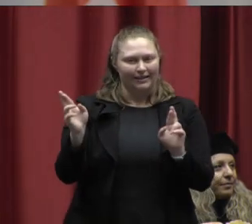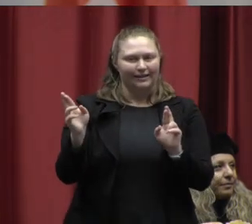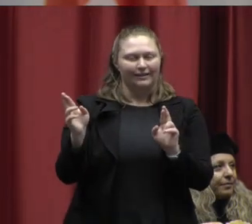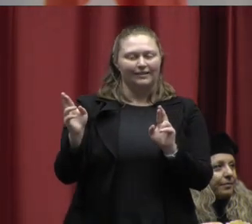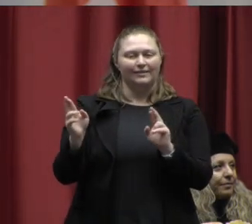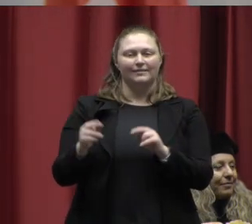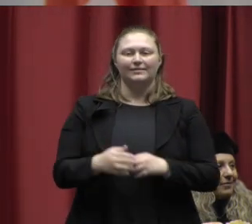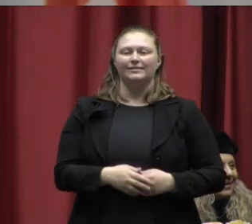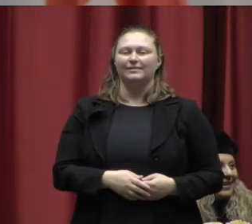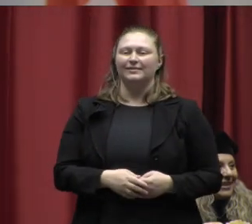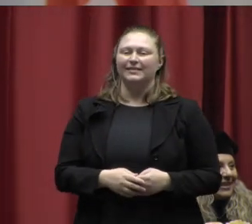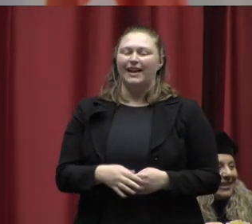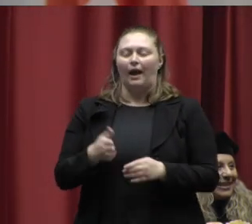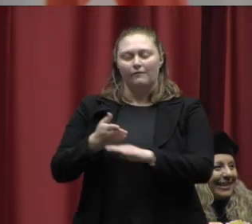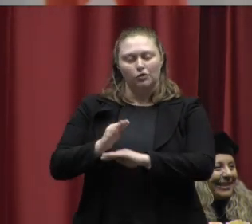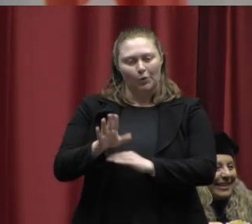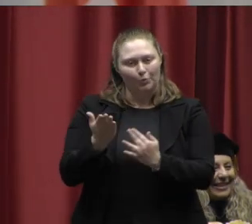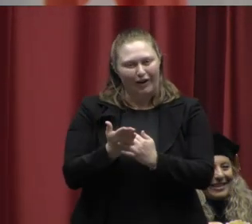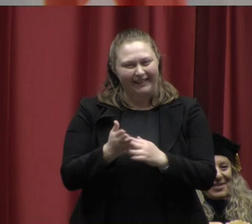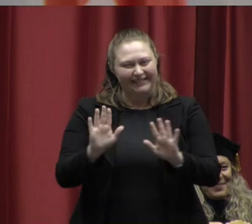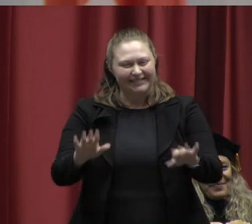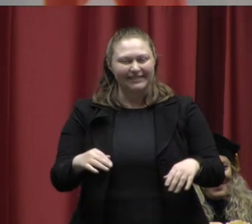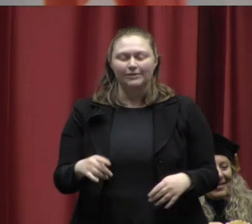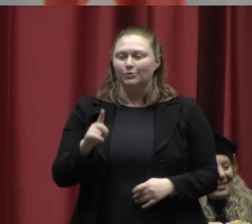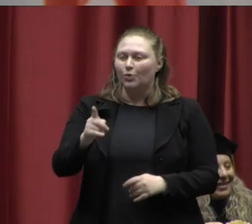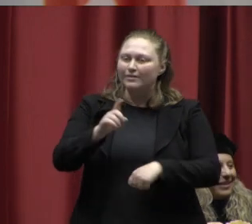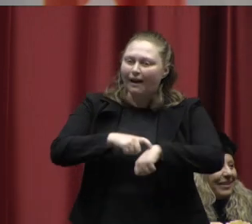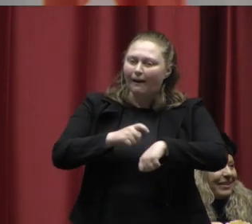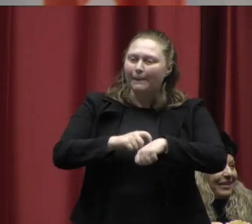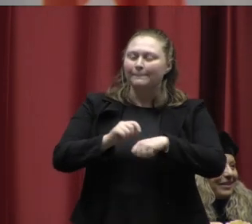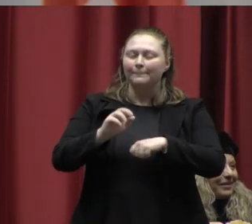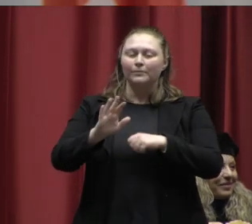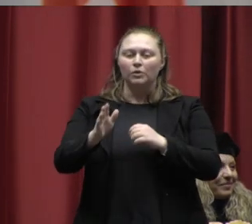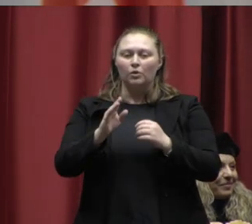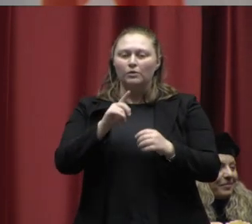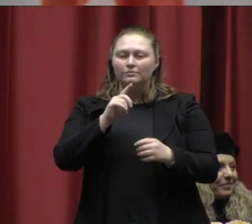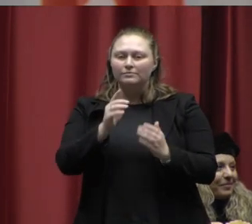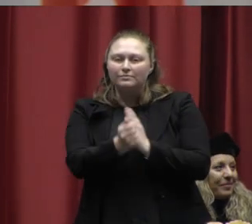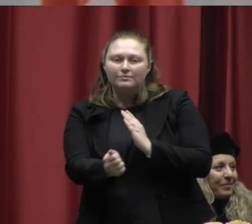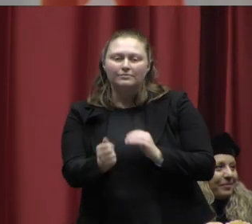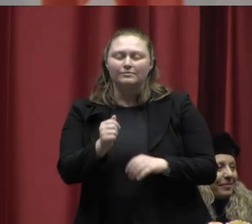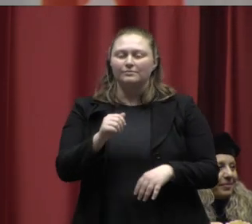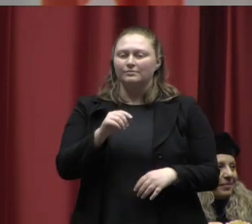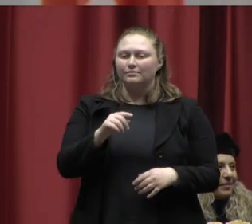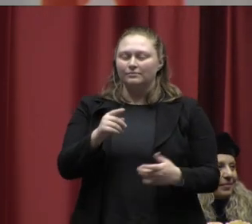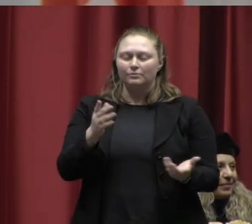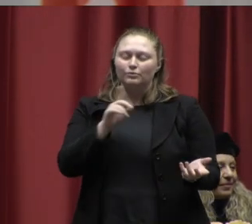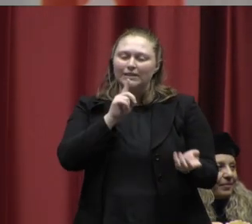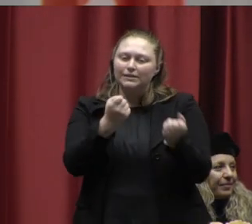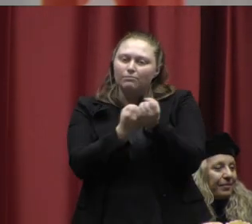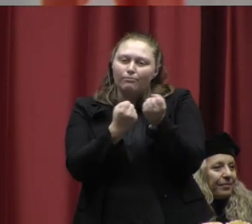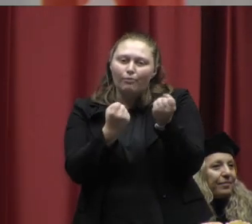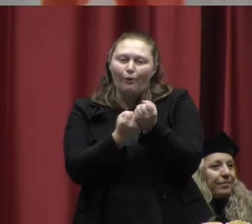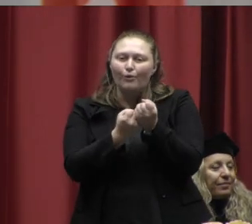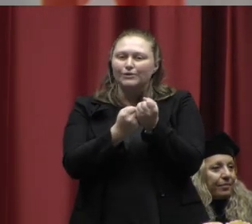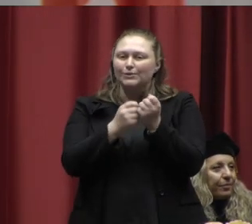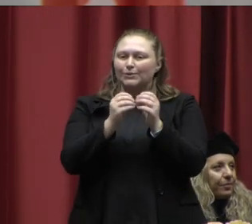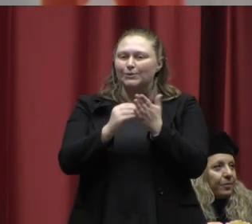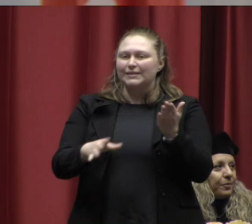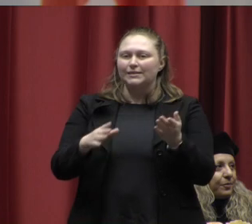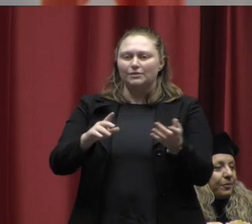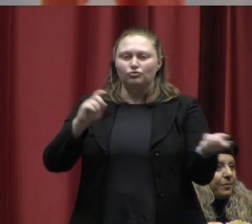break. Your time and talent will make a difference, support students, and make